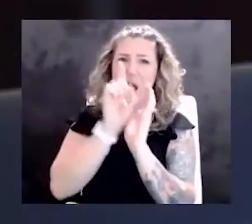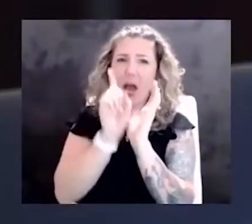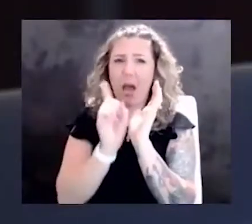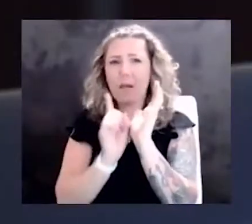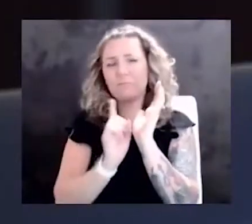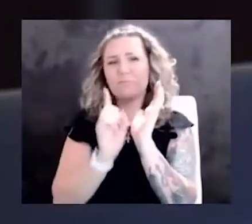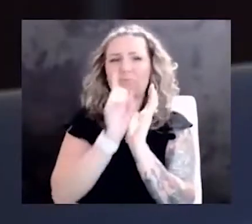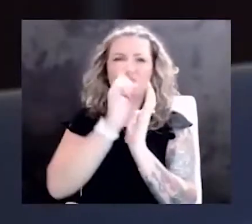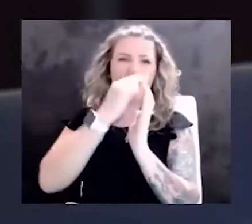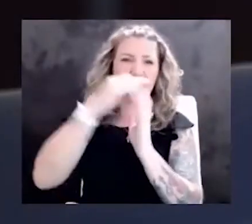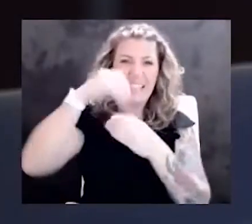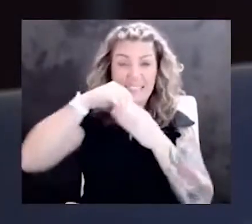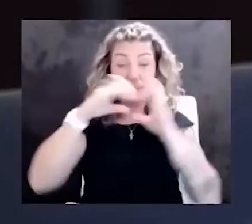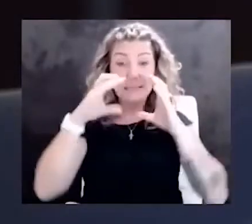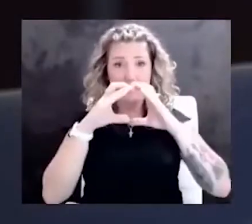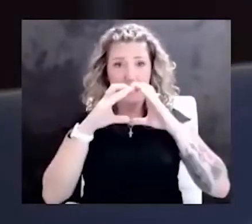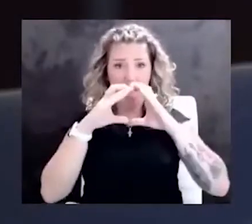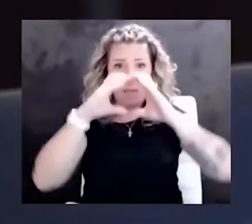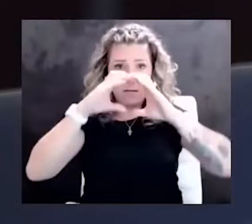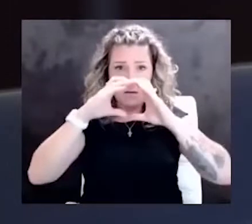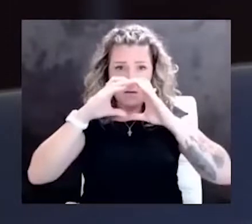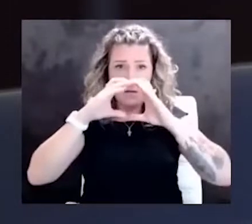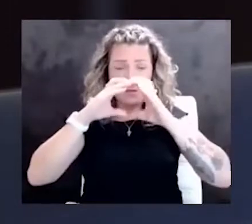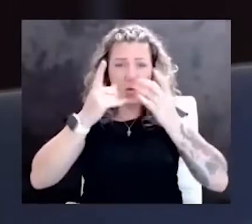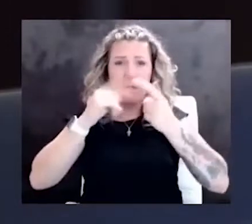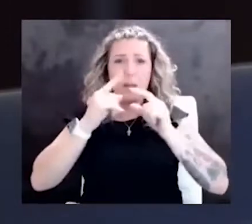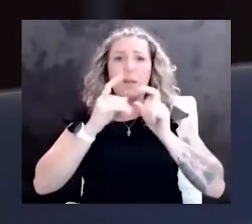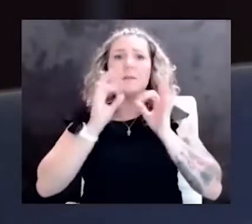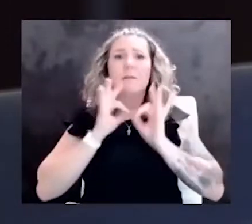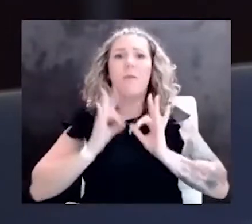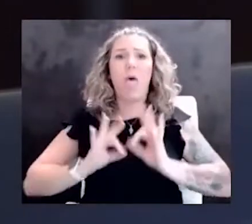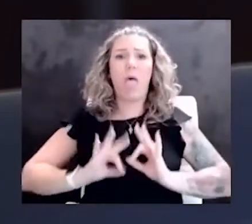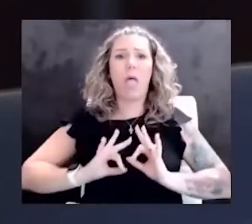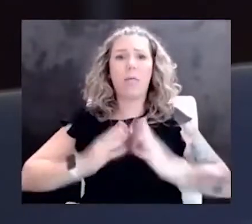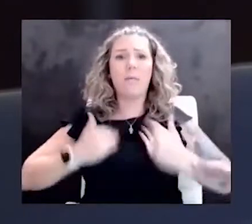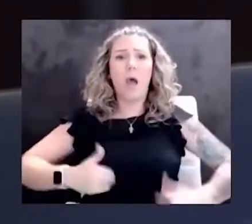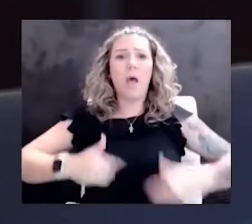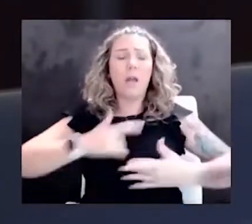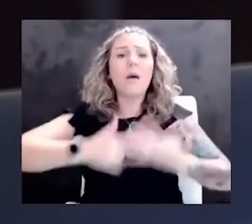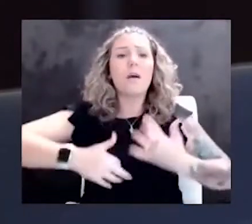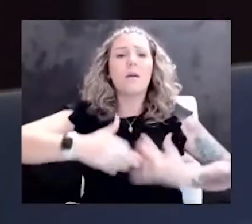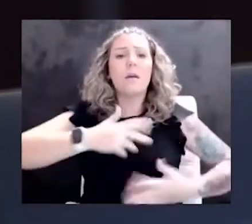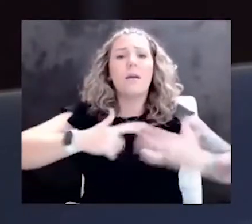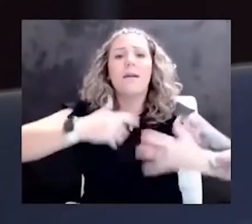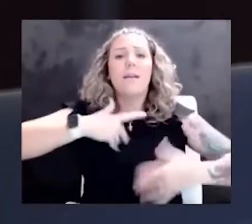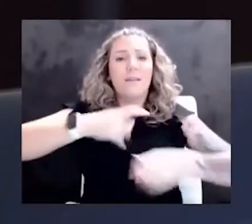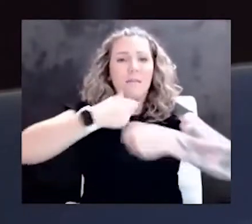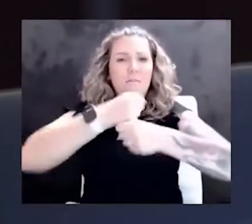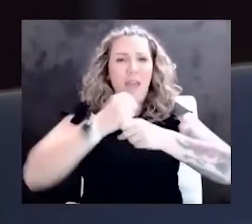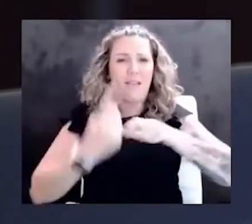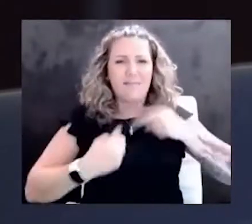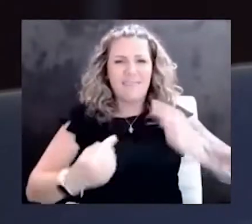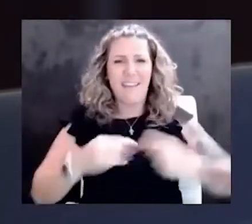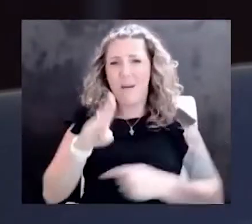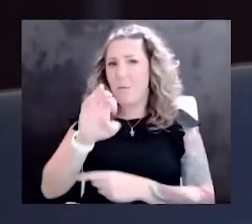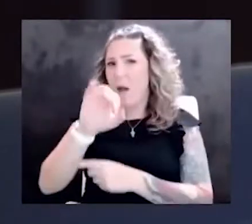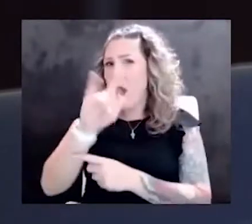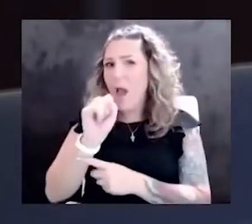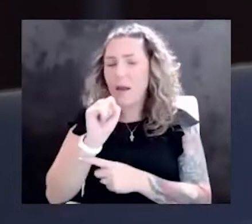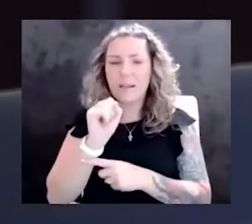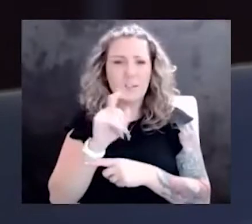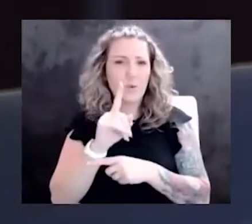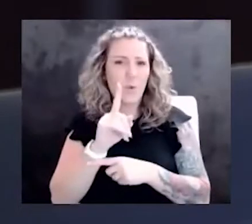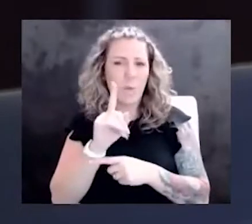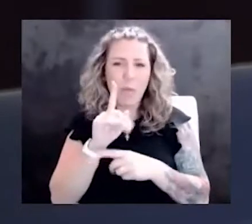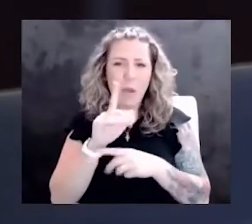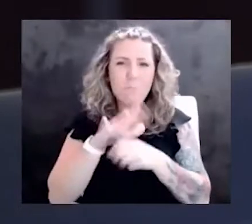our cells and presented to our immune cells, and then our body makes antibodies to those. So even those little areas in blue where